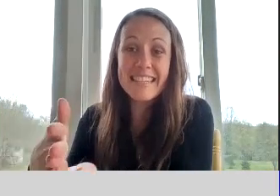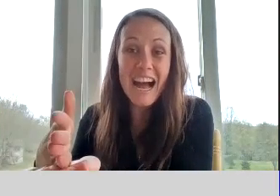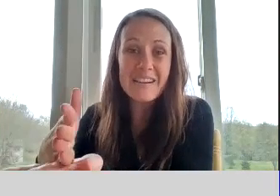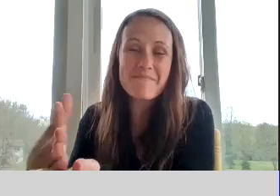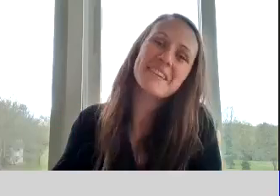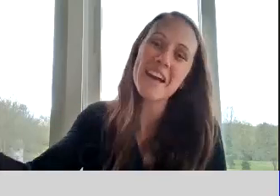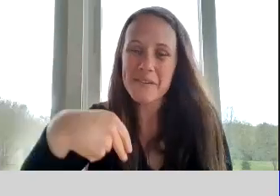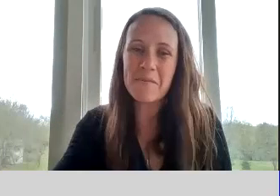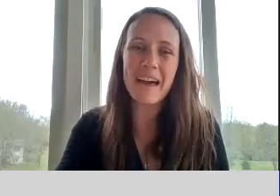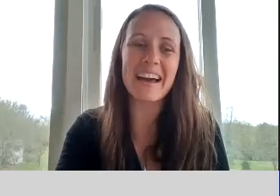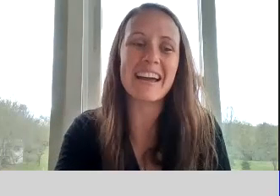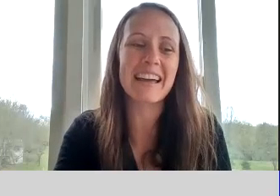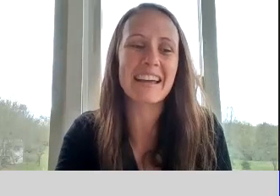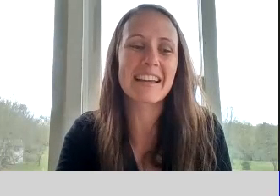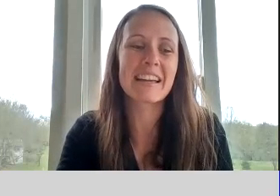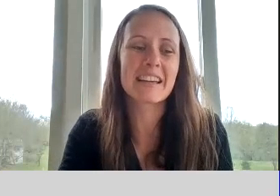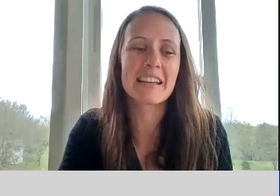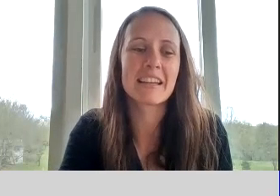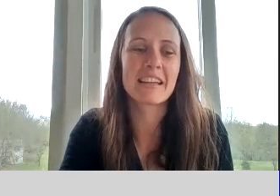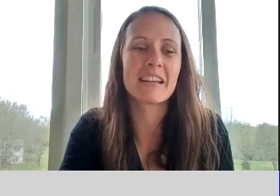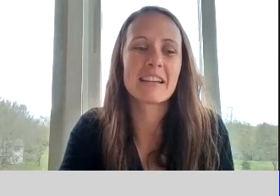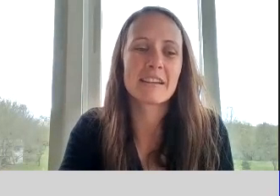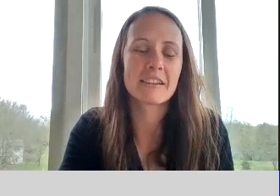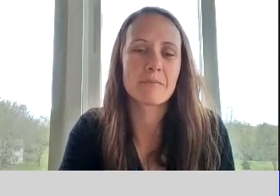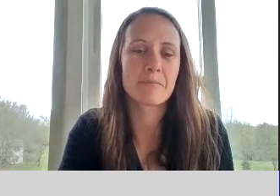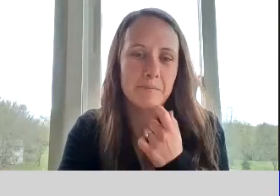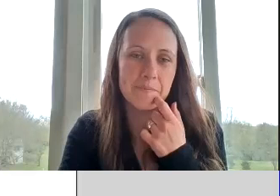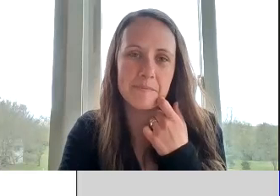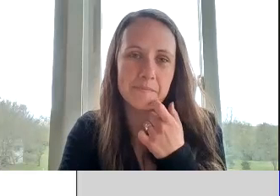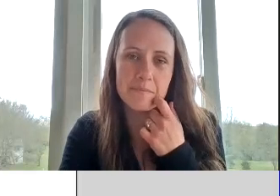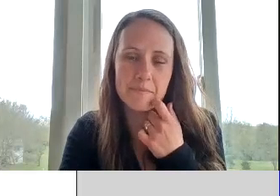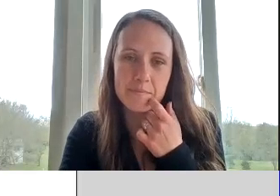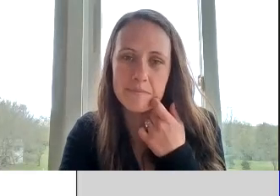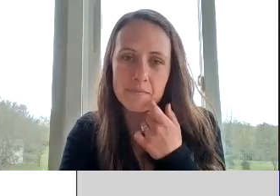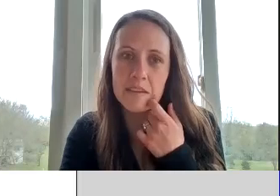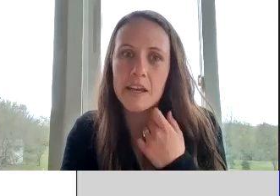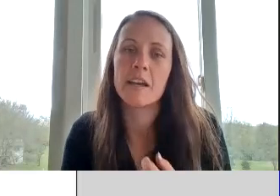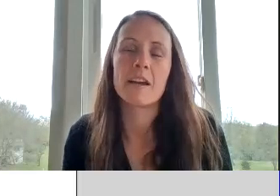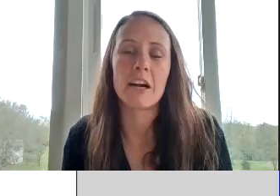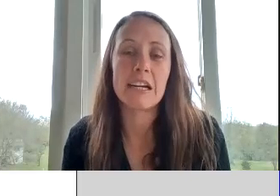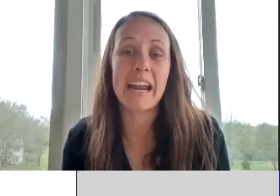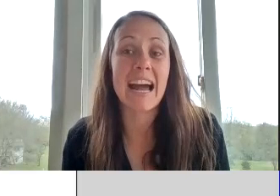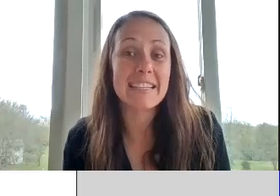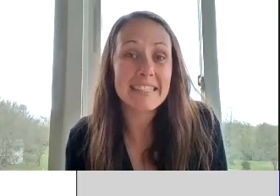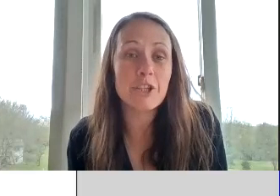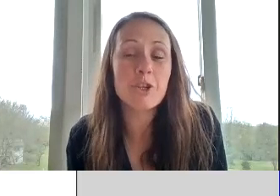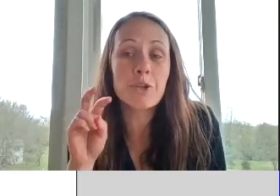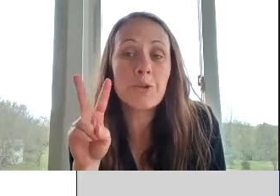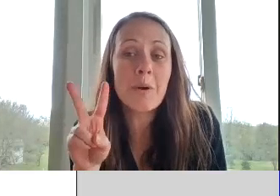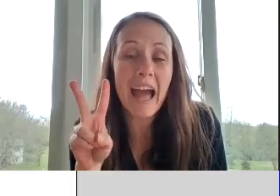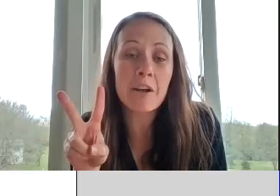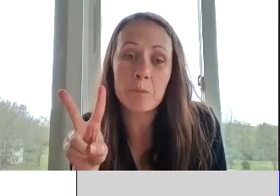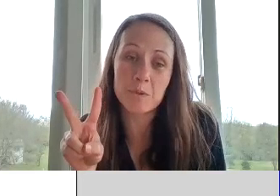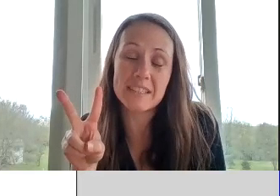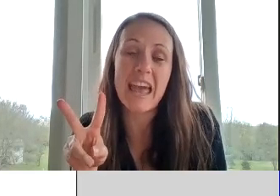And stop. Come on back. All right, I see